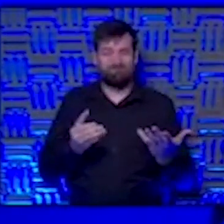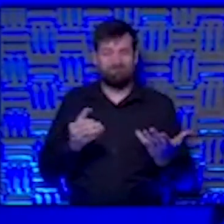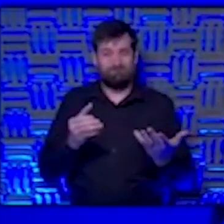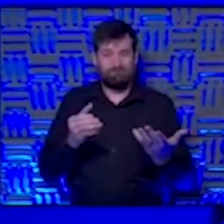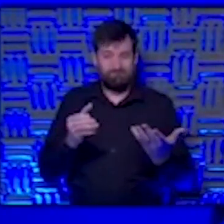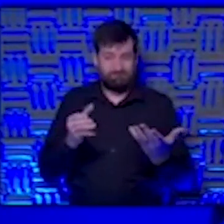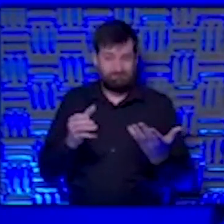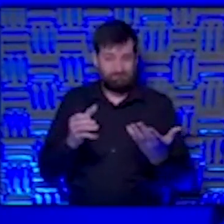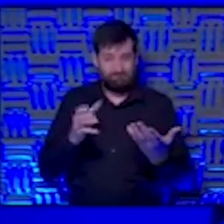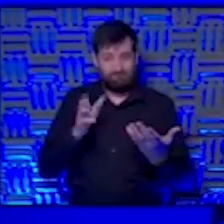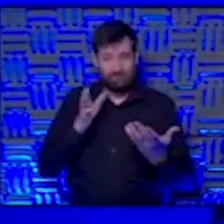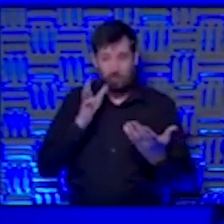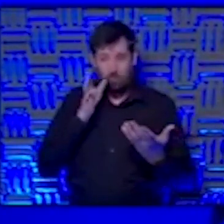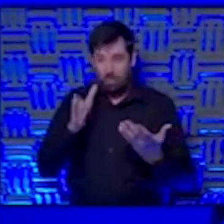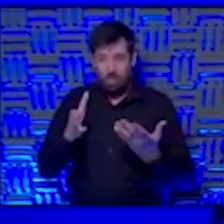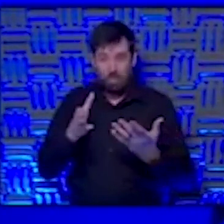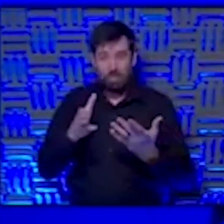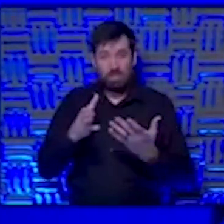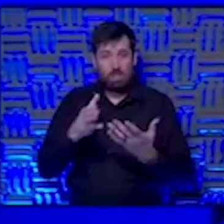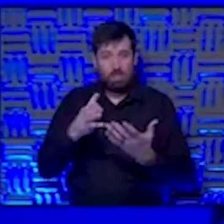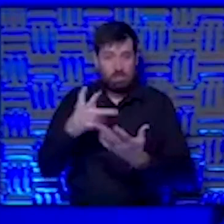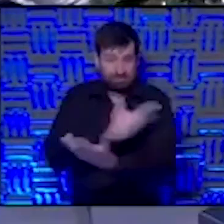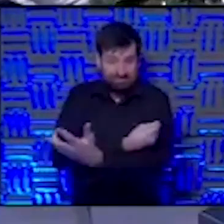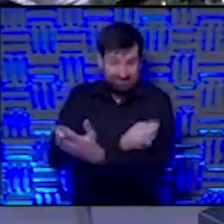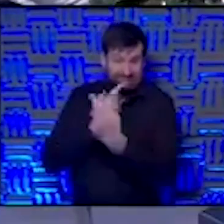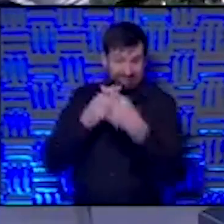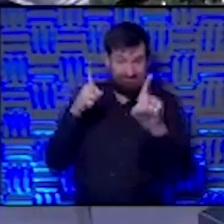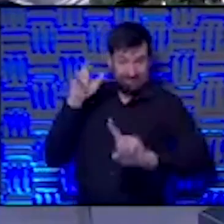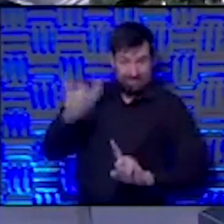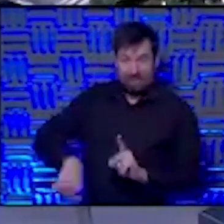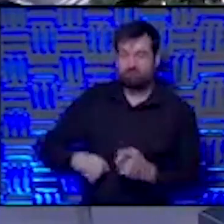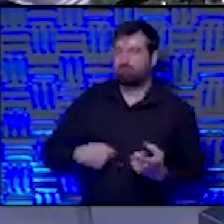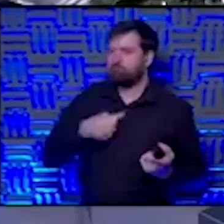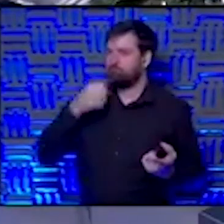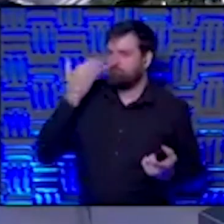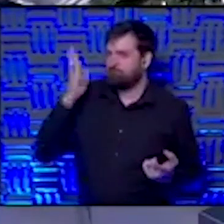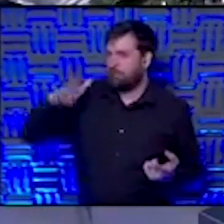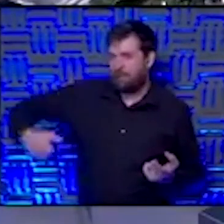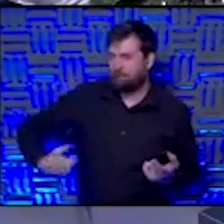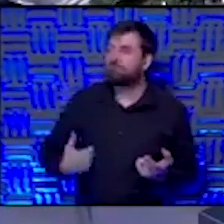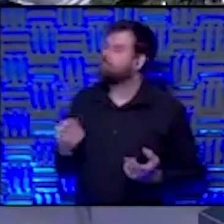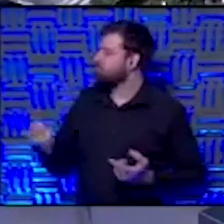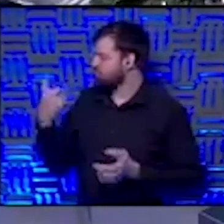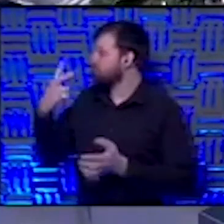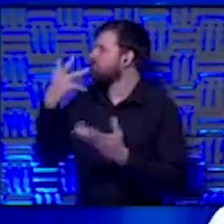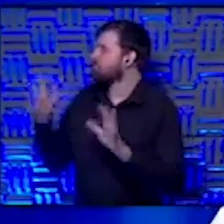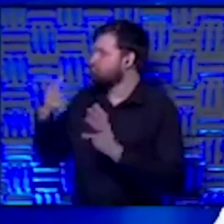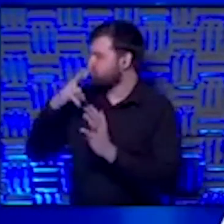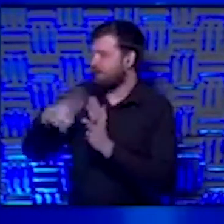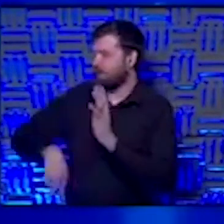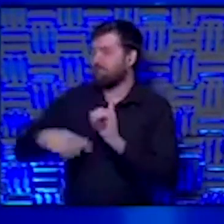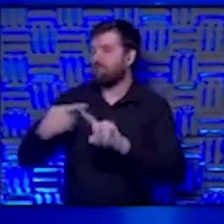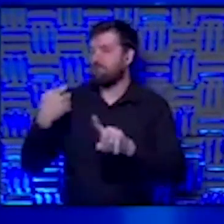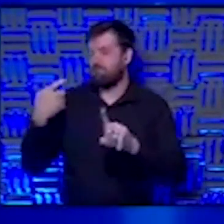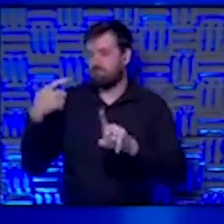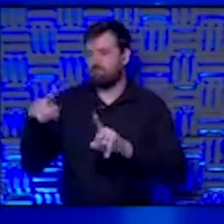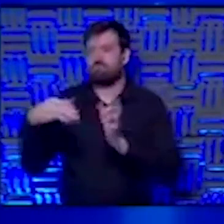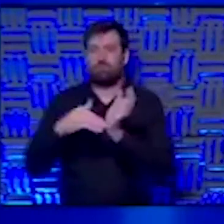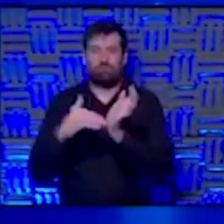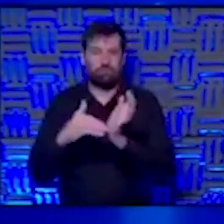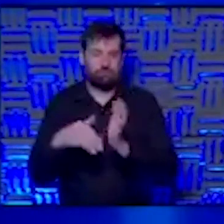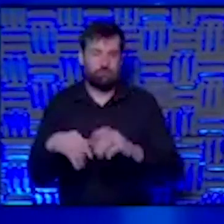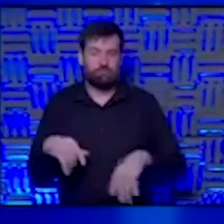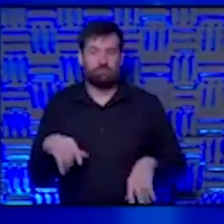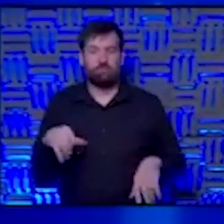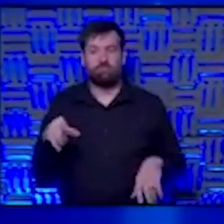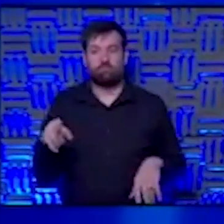or evade the immune system from the vaccine. Yeah, the one thing I had read from one epidemiologist, they thought that this